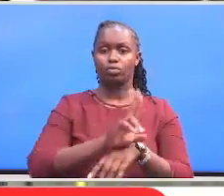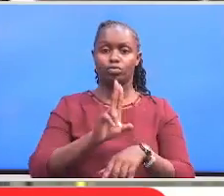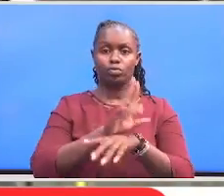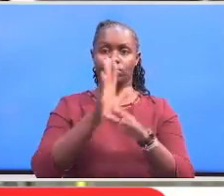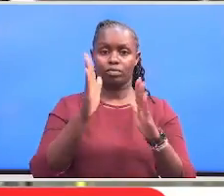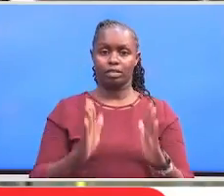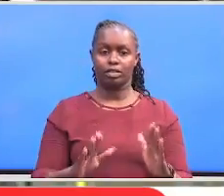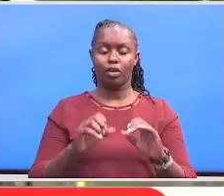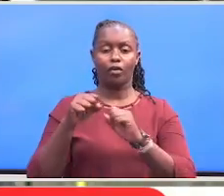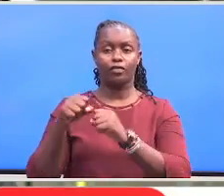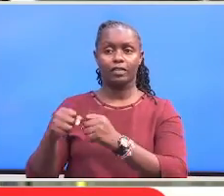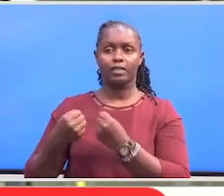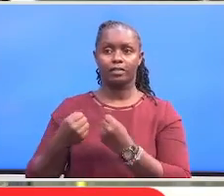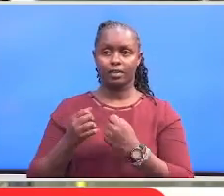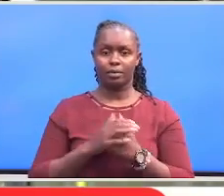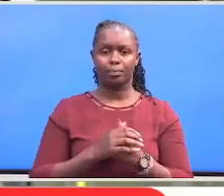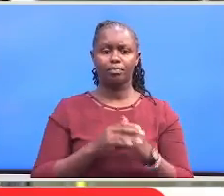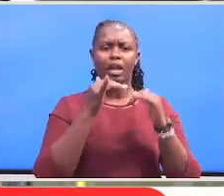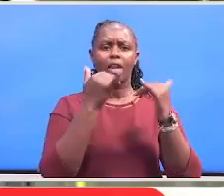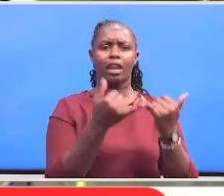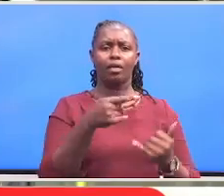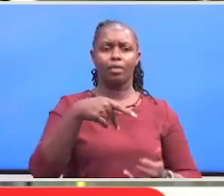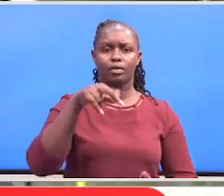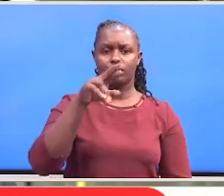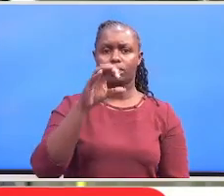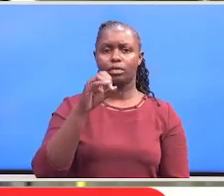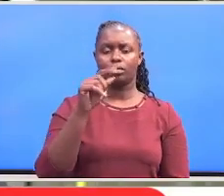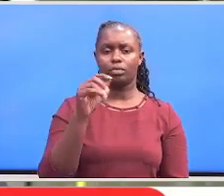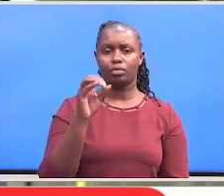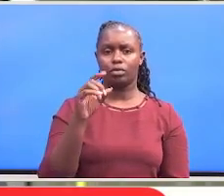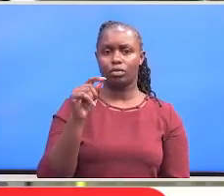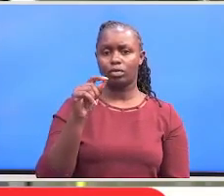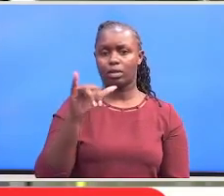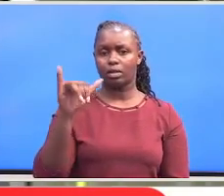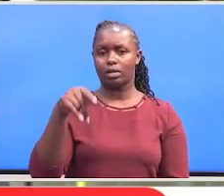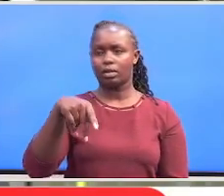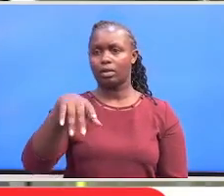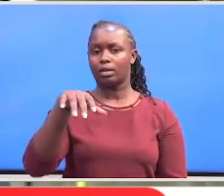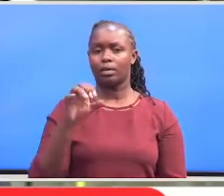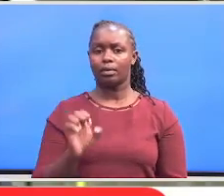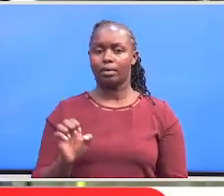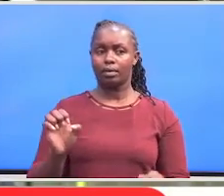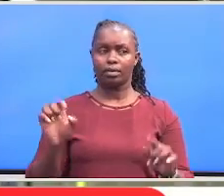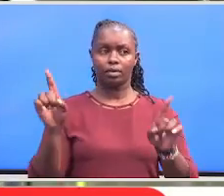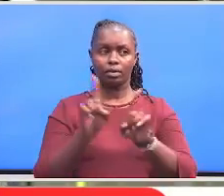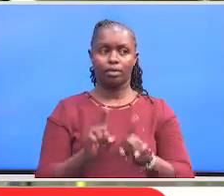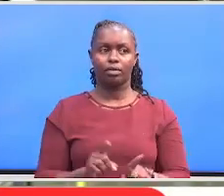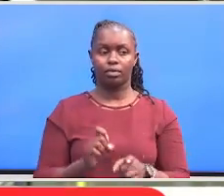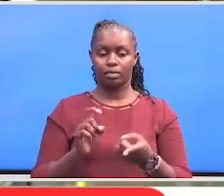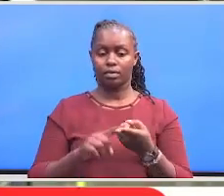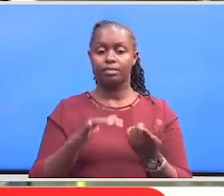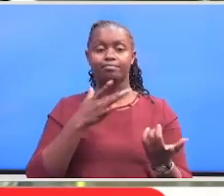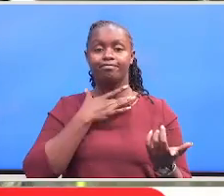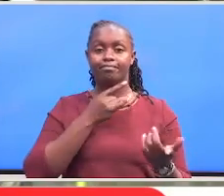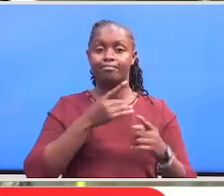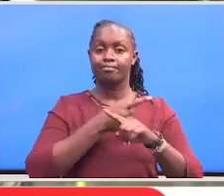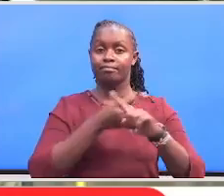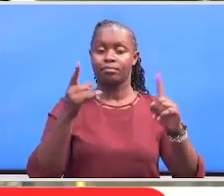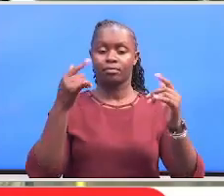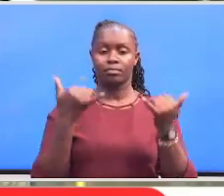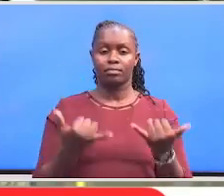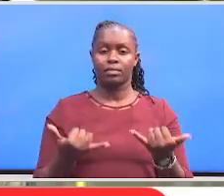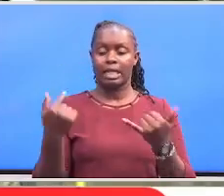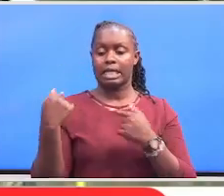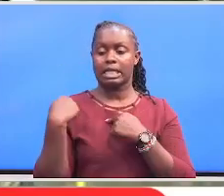For now, it's a prototype that ningependa sana ikuwe embraced by the government, whereby now, since I